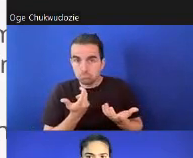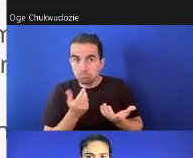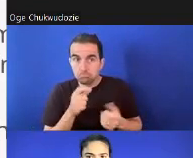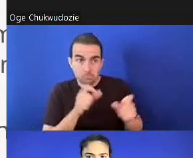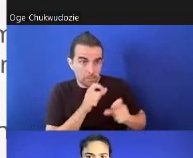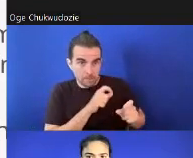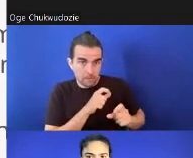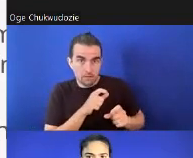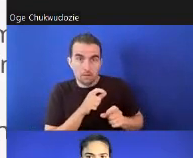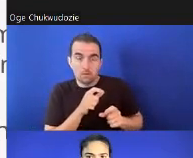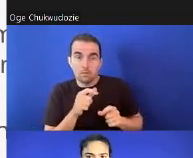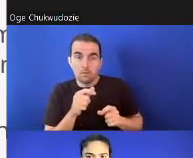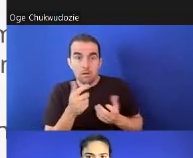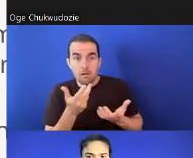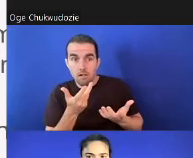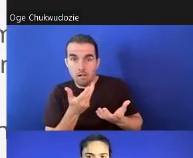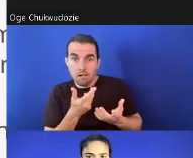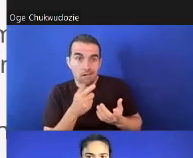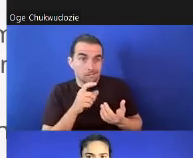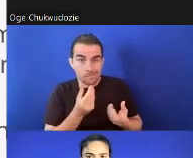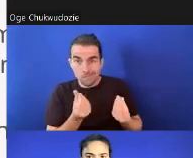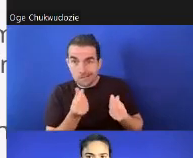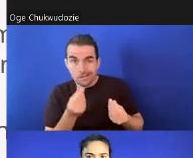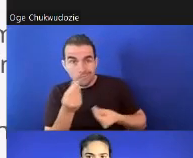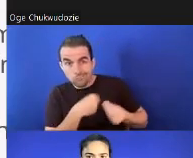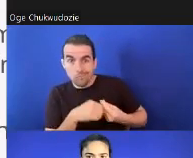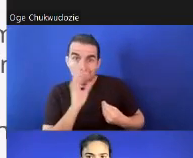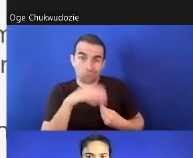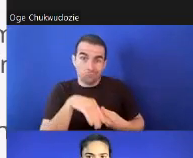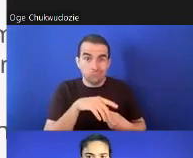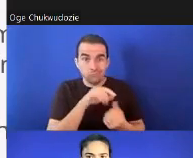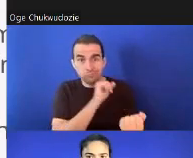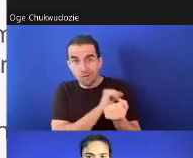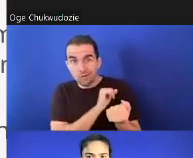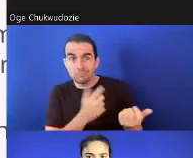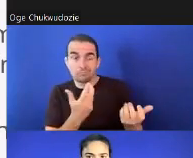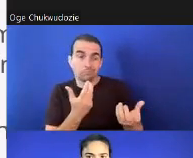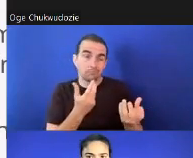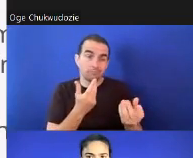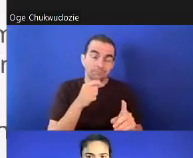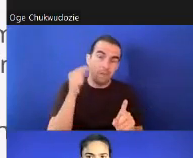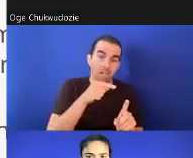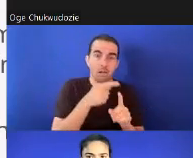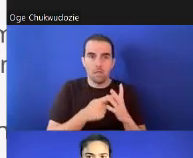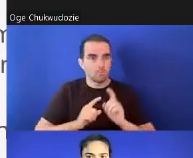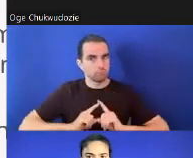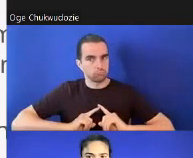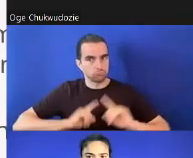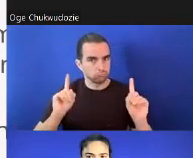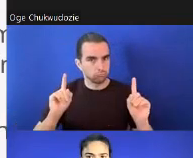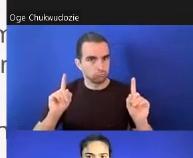that are available, how to use them, expected behavior, turnaround time, when feedback is expected to